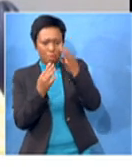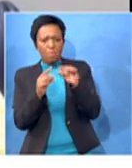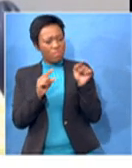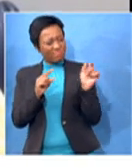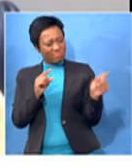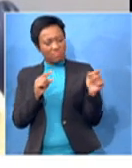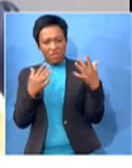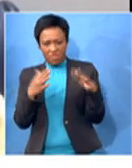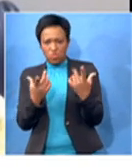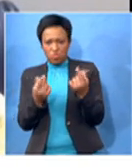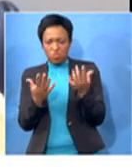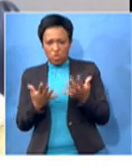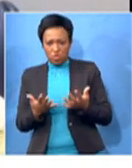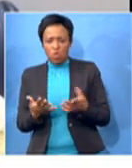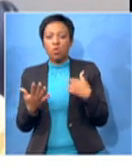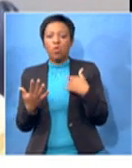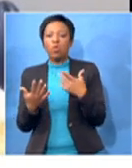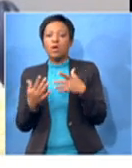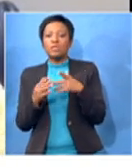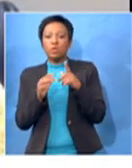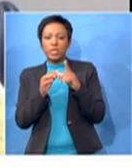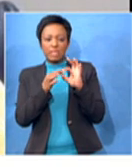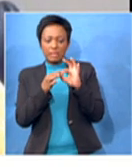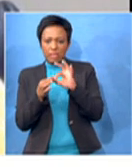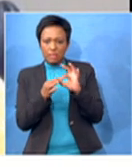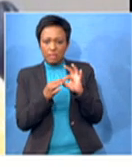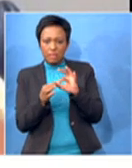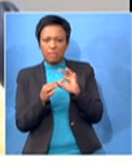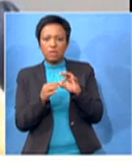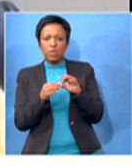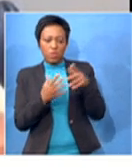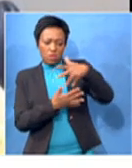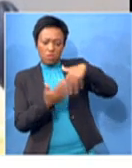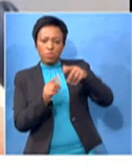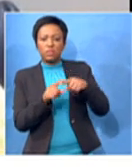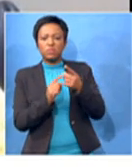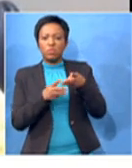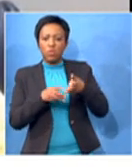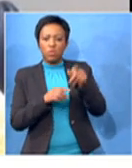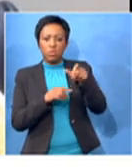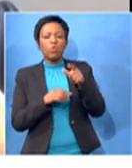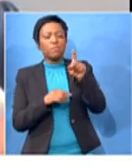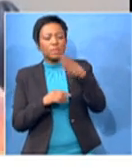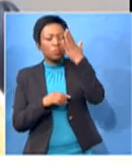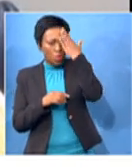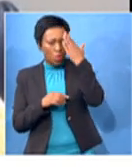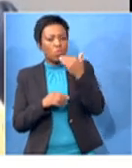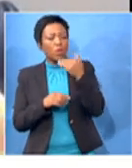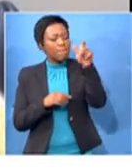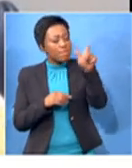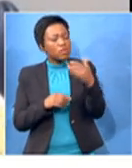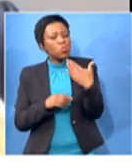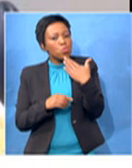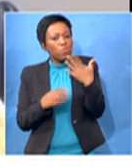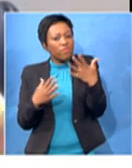and how we relate to the individual in a different way. So we need to know who are the sex offenders, and when they come back